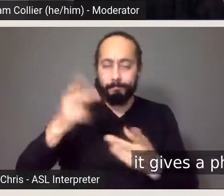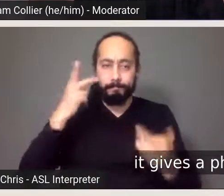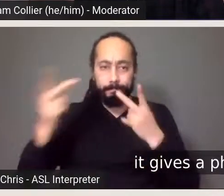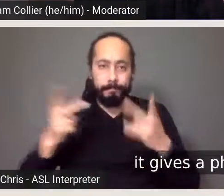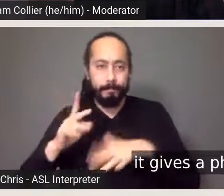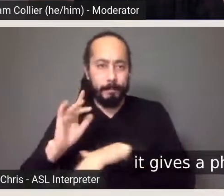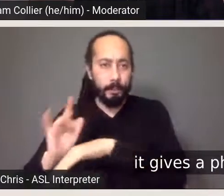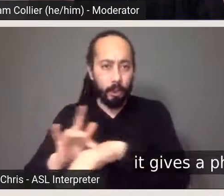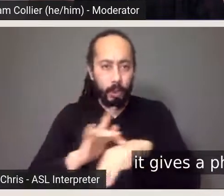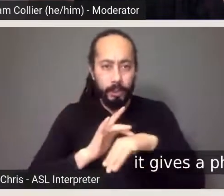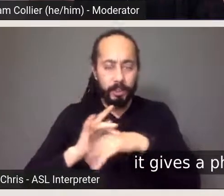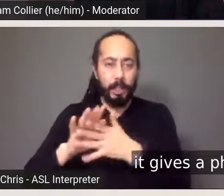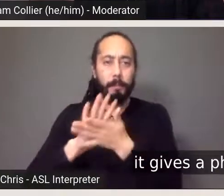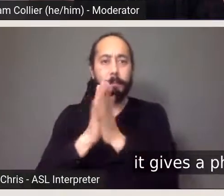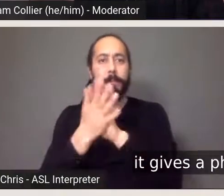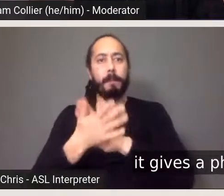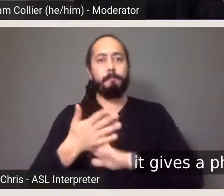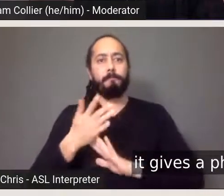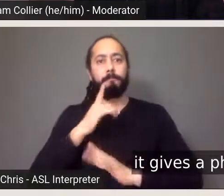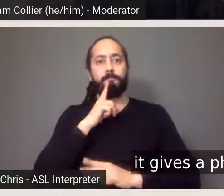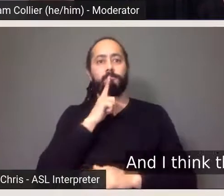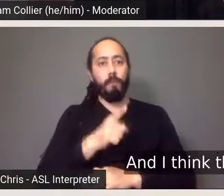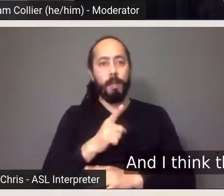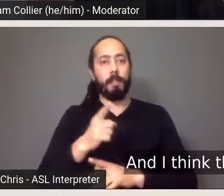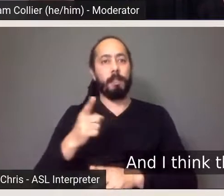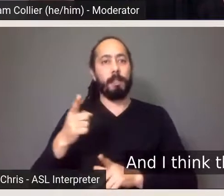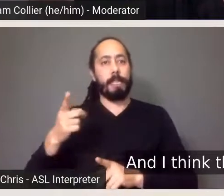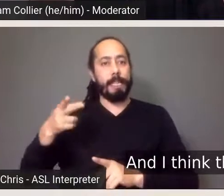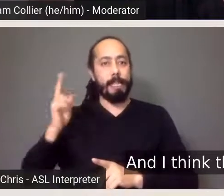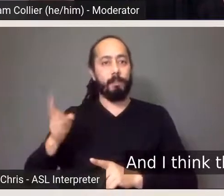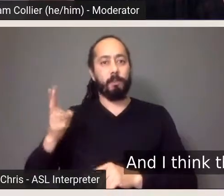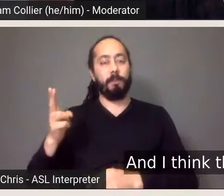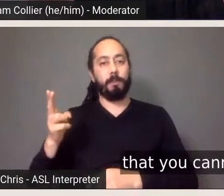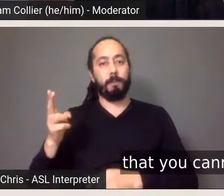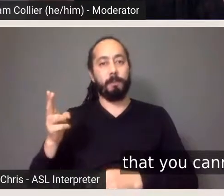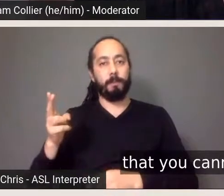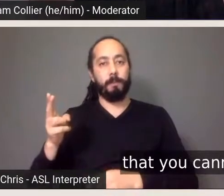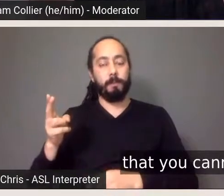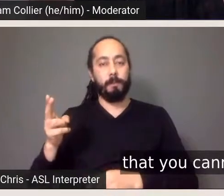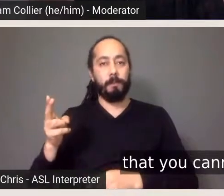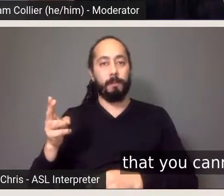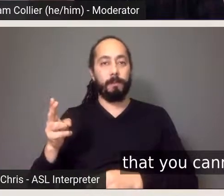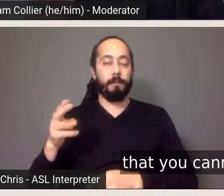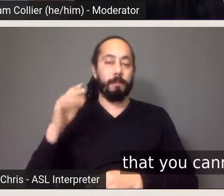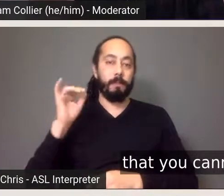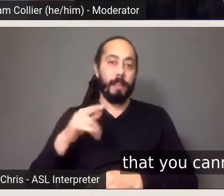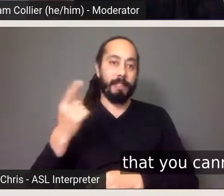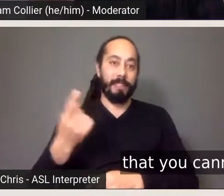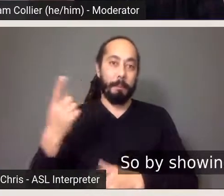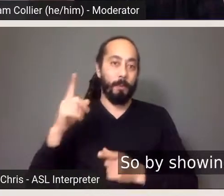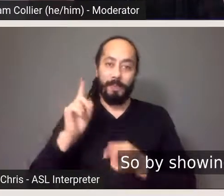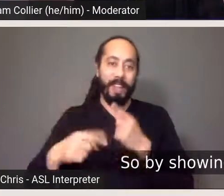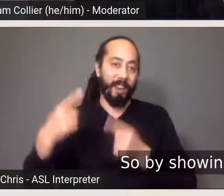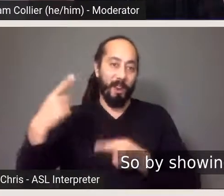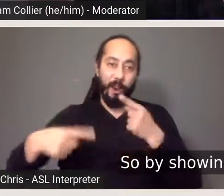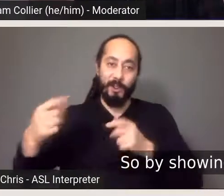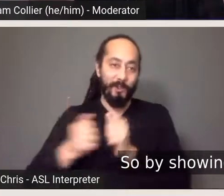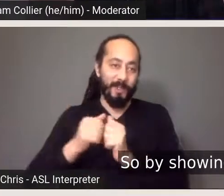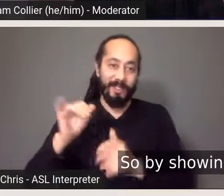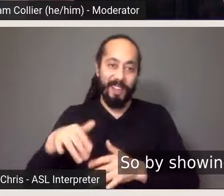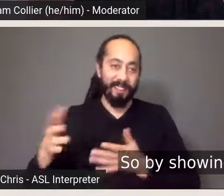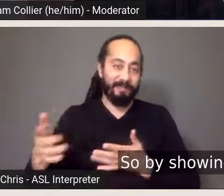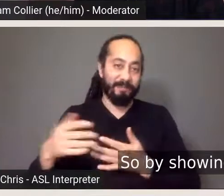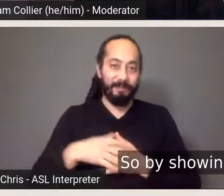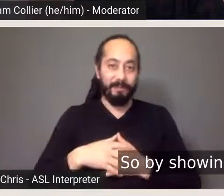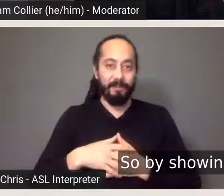a physicality to history. And I think that this is something that you cannot argue with, right? So by